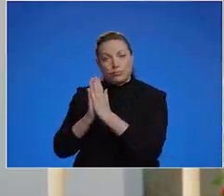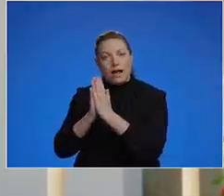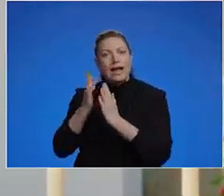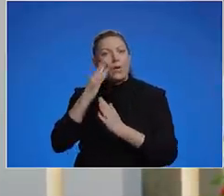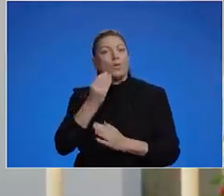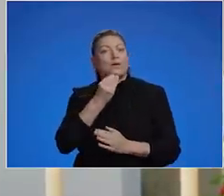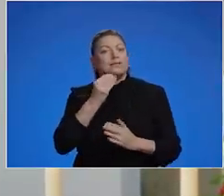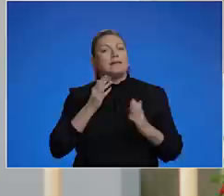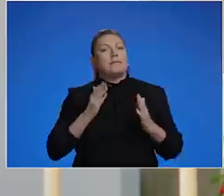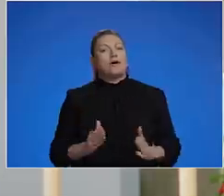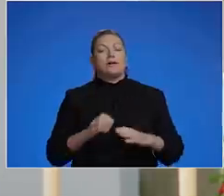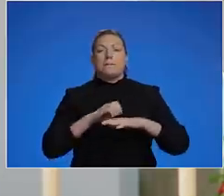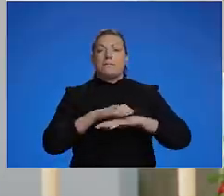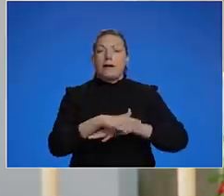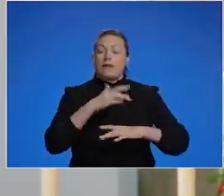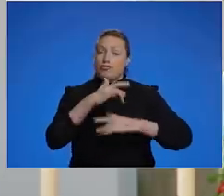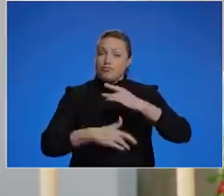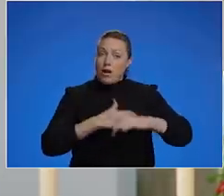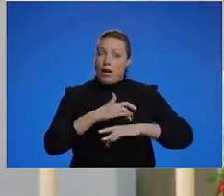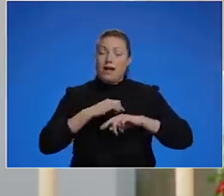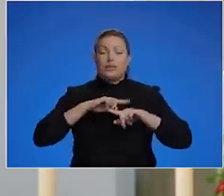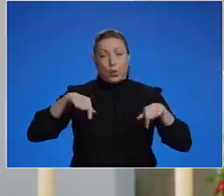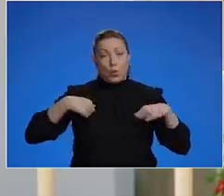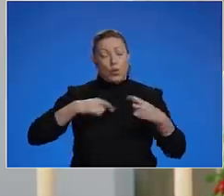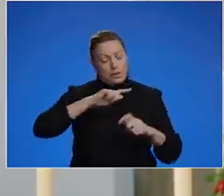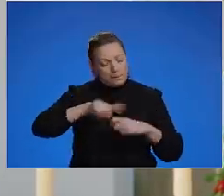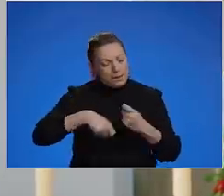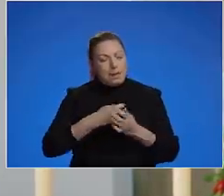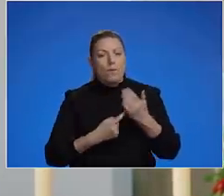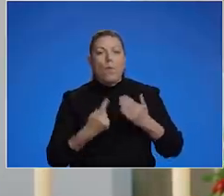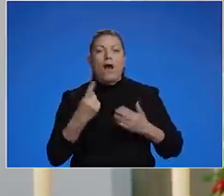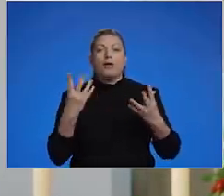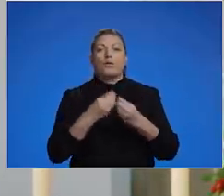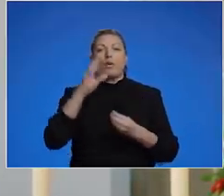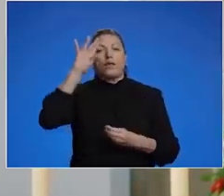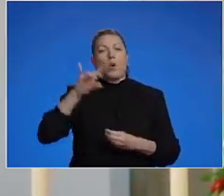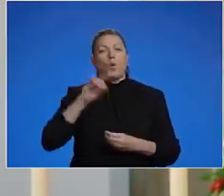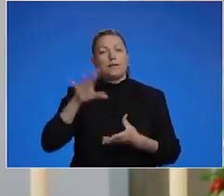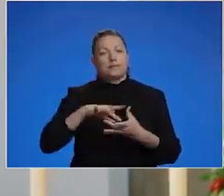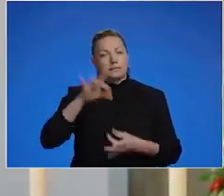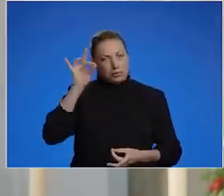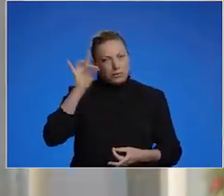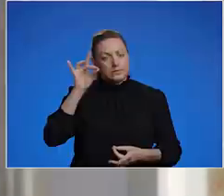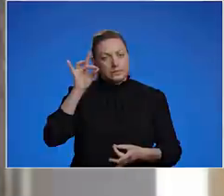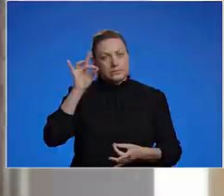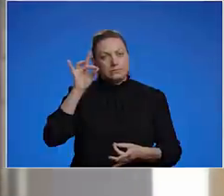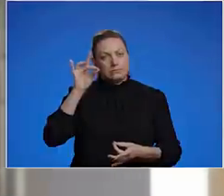pray that, partaking of the body and blood of Christ, we may be gathered into one by the Holy Spirit.